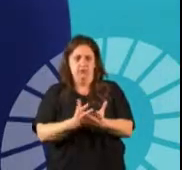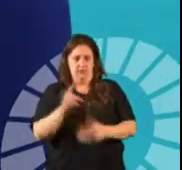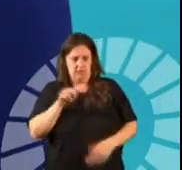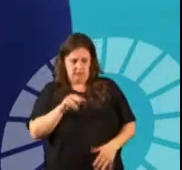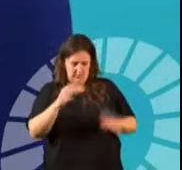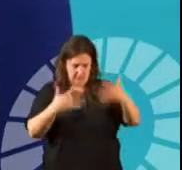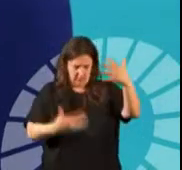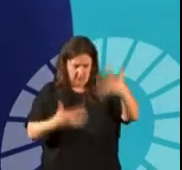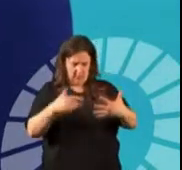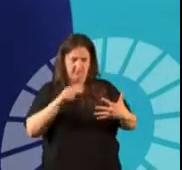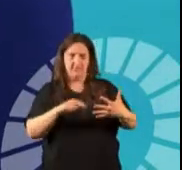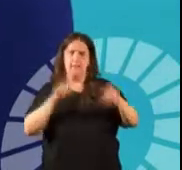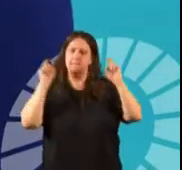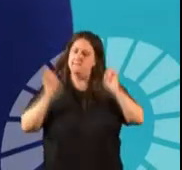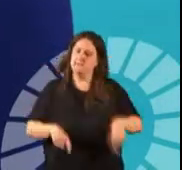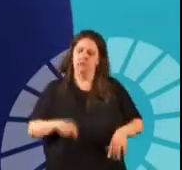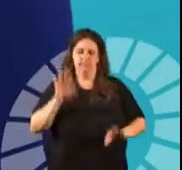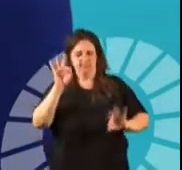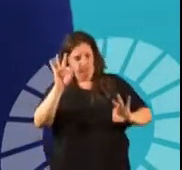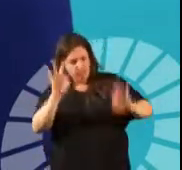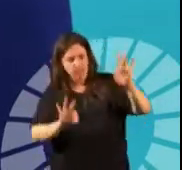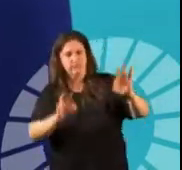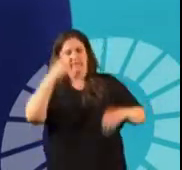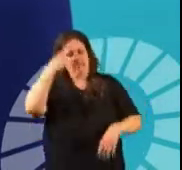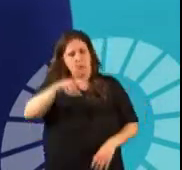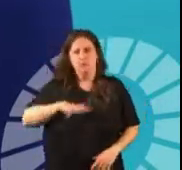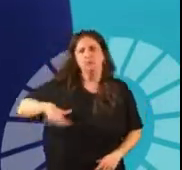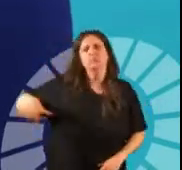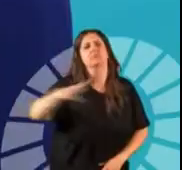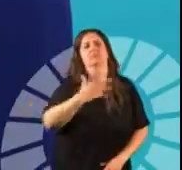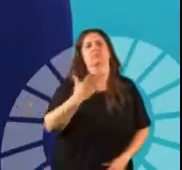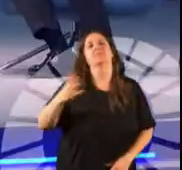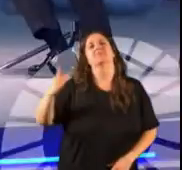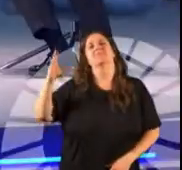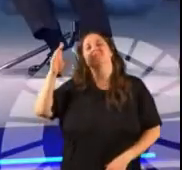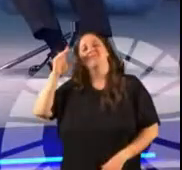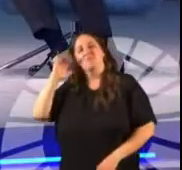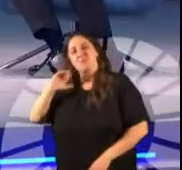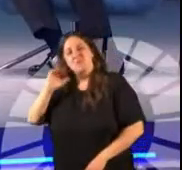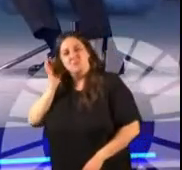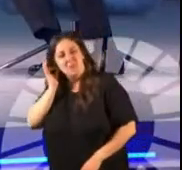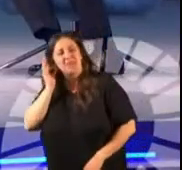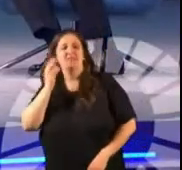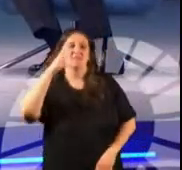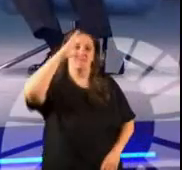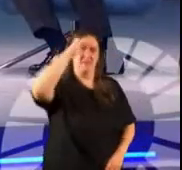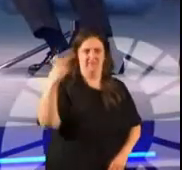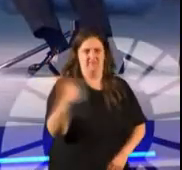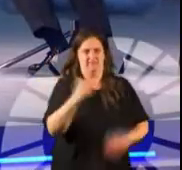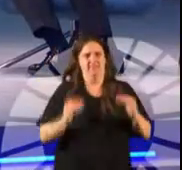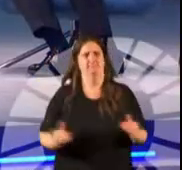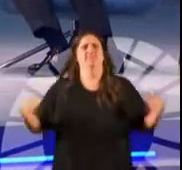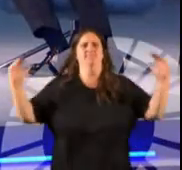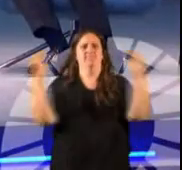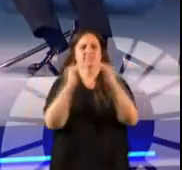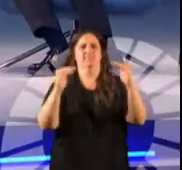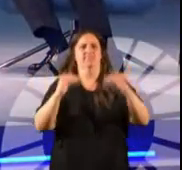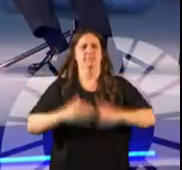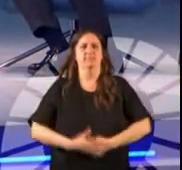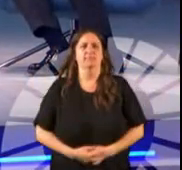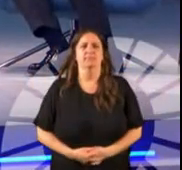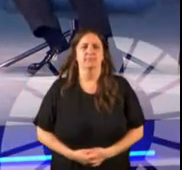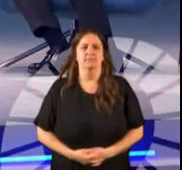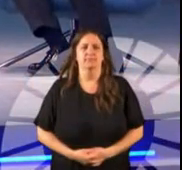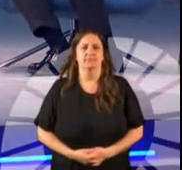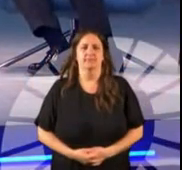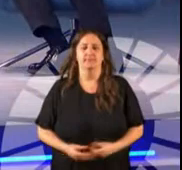bias. So we've got to reestablish a gender balance in that area as well, which is a key area for the future, so that the question of power can